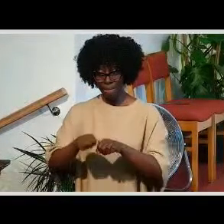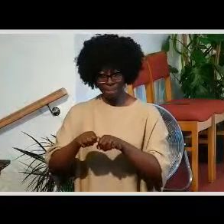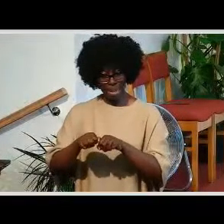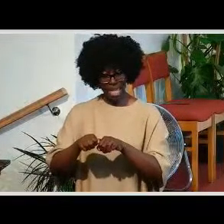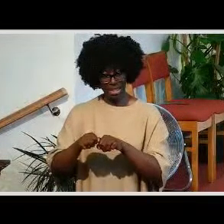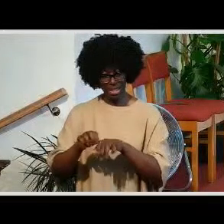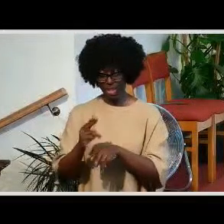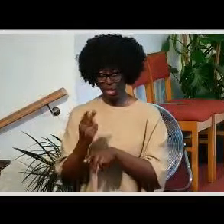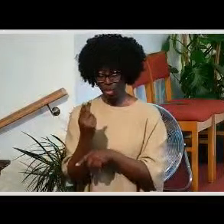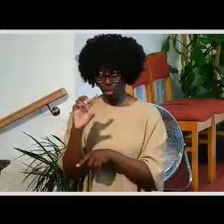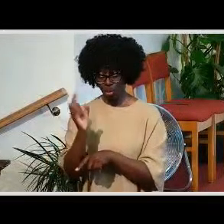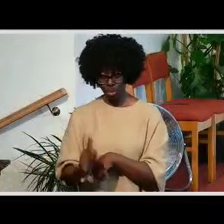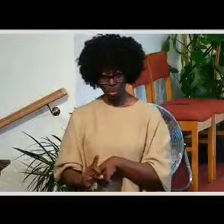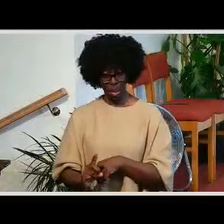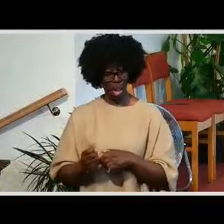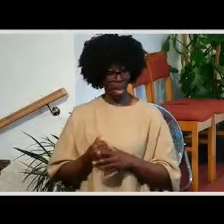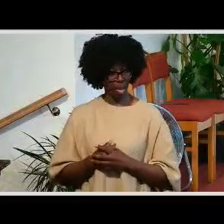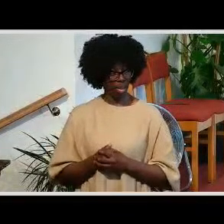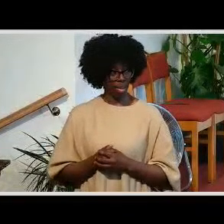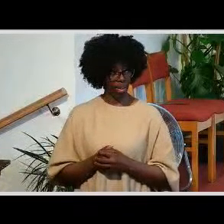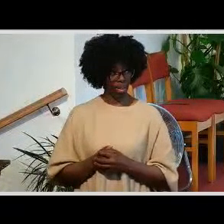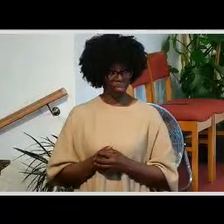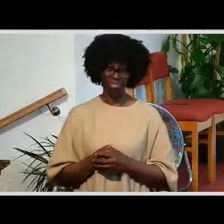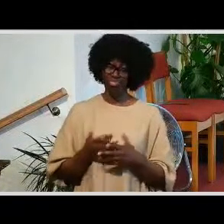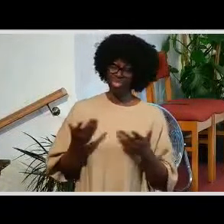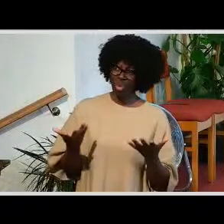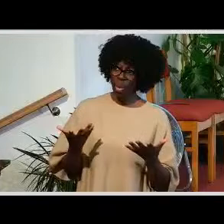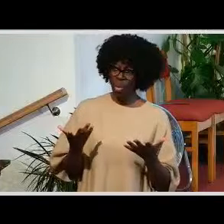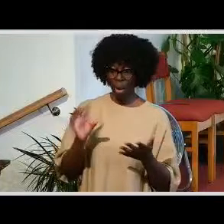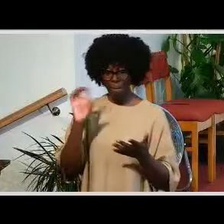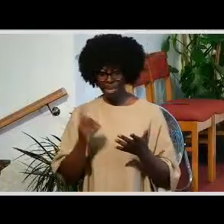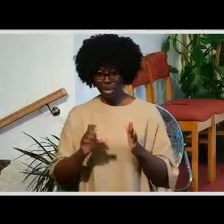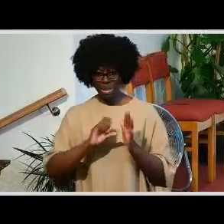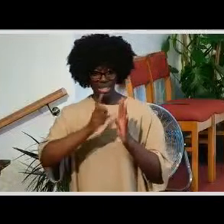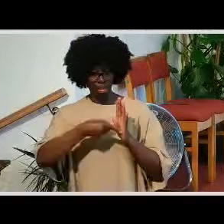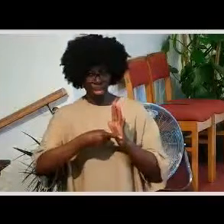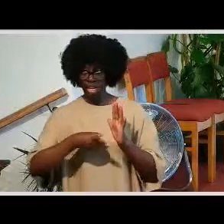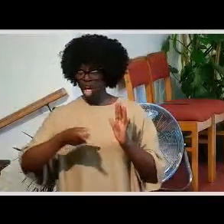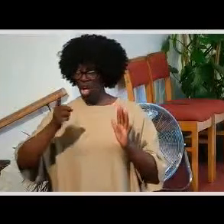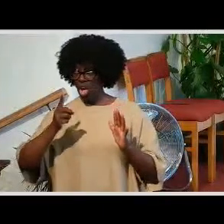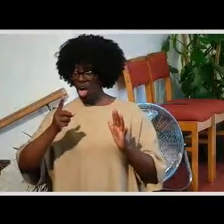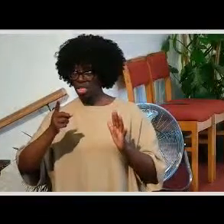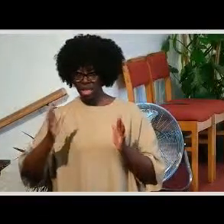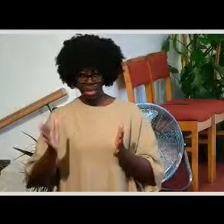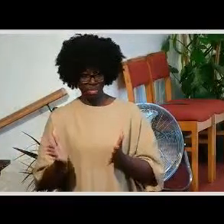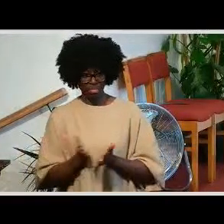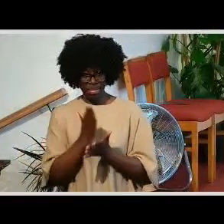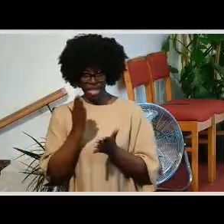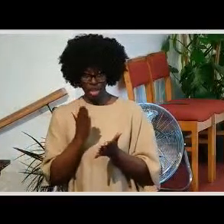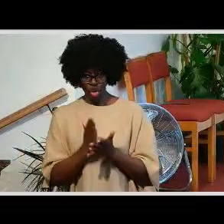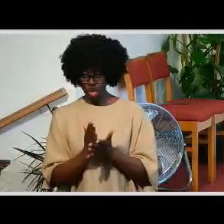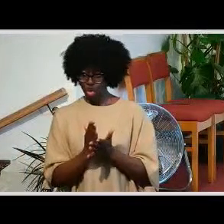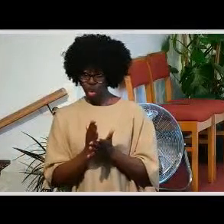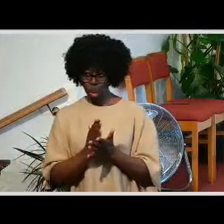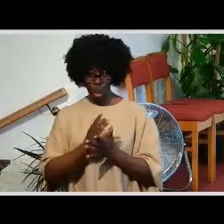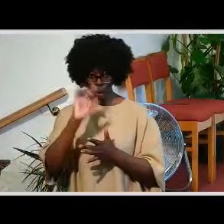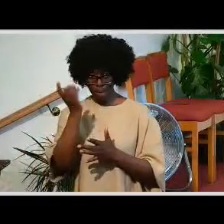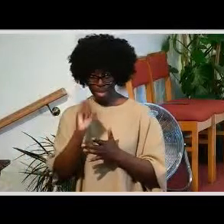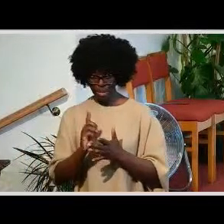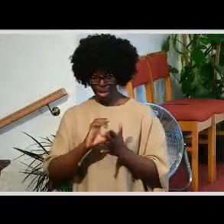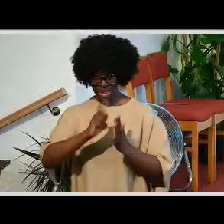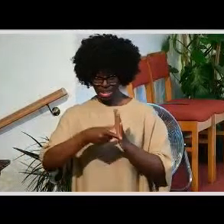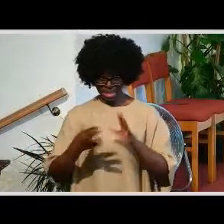has allowed those with disabilities to be amongst us so he can use them to